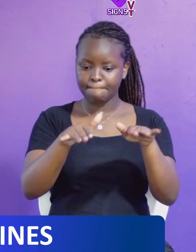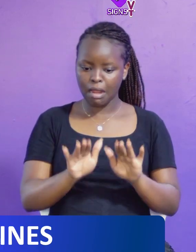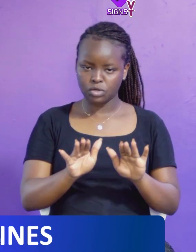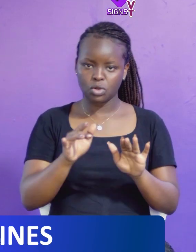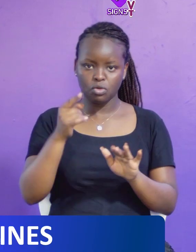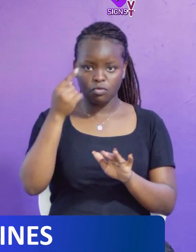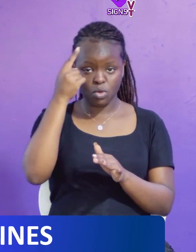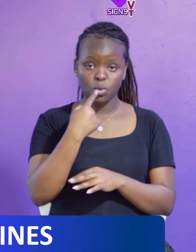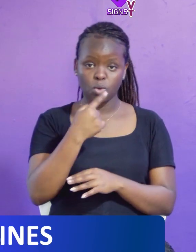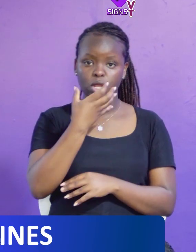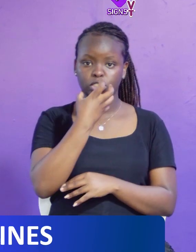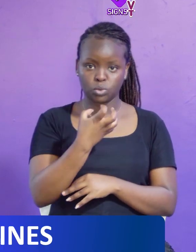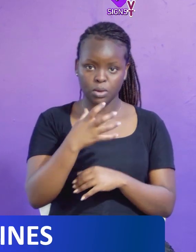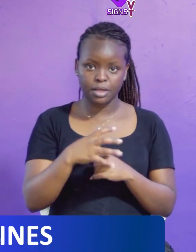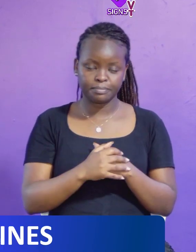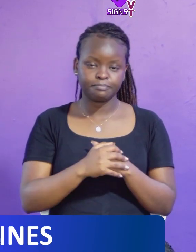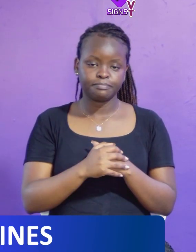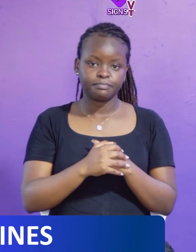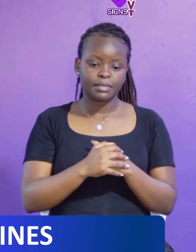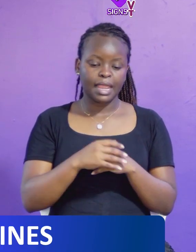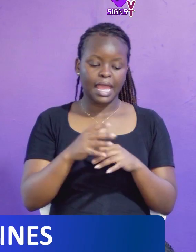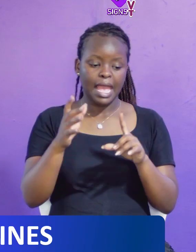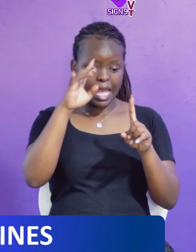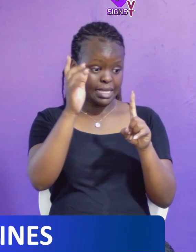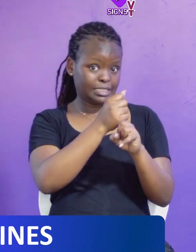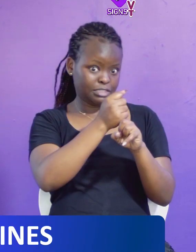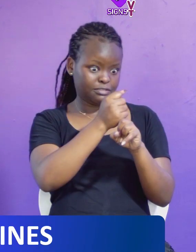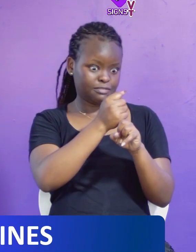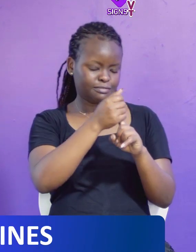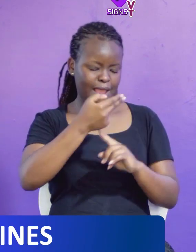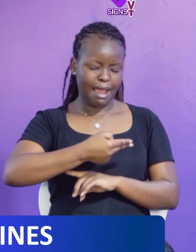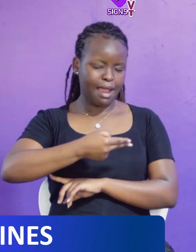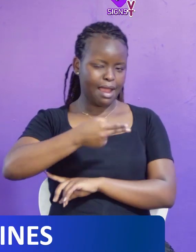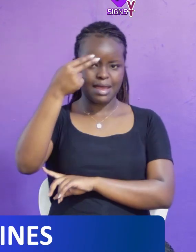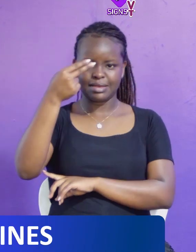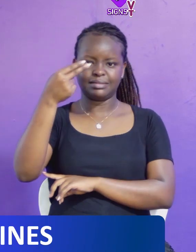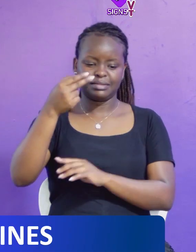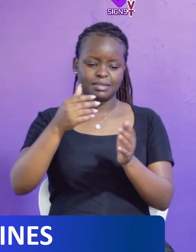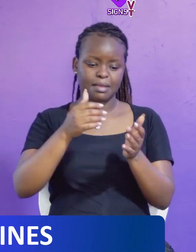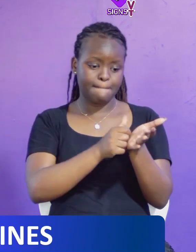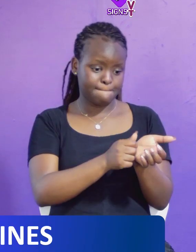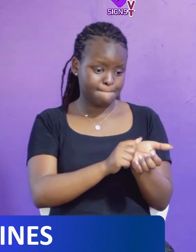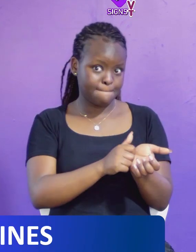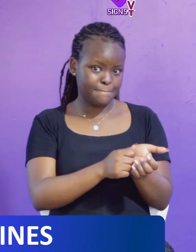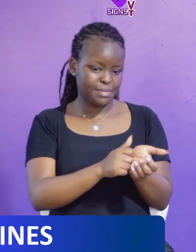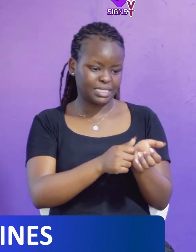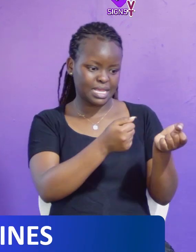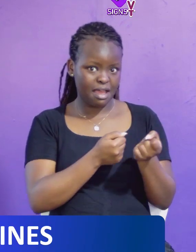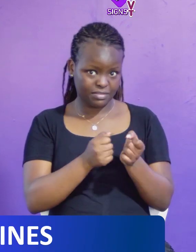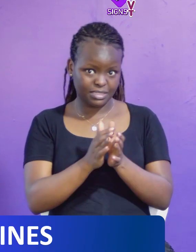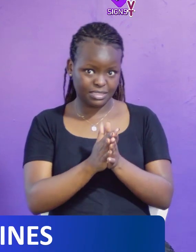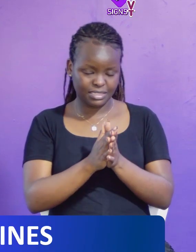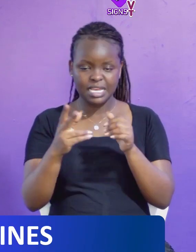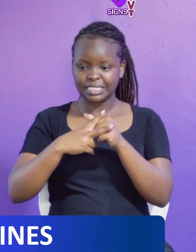Ichung'wah, Ruto announced that Kenya is set to achieve its highest maize harvest in history, projecting close to